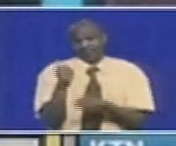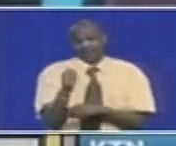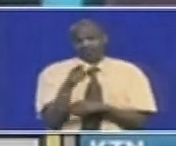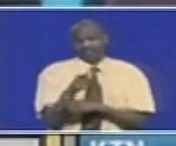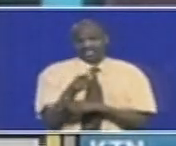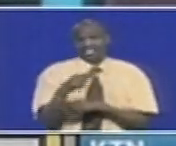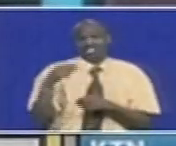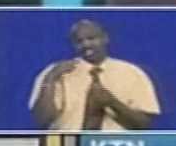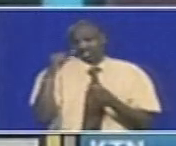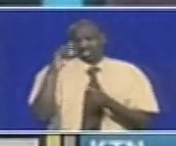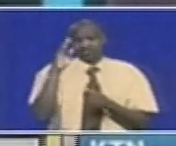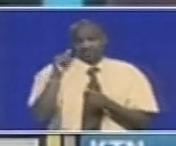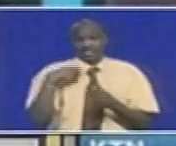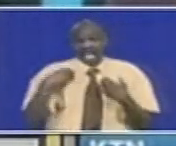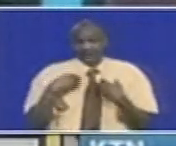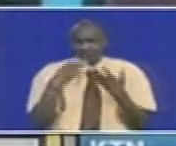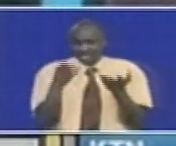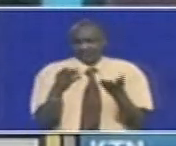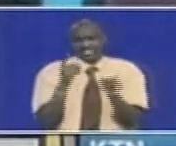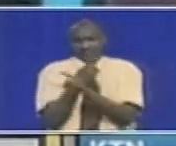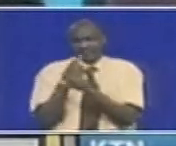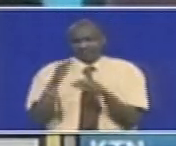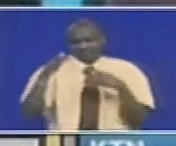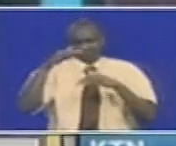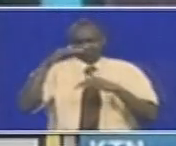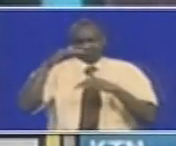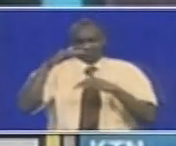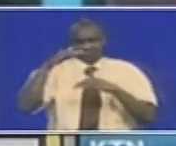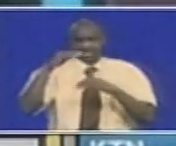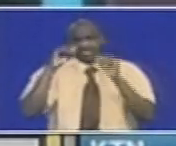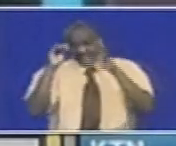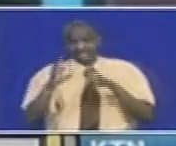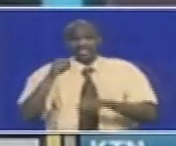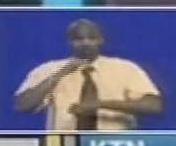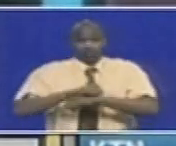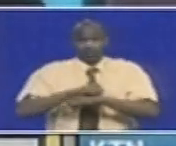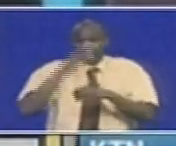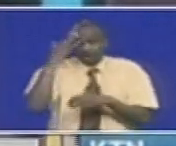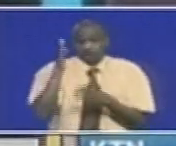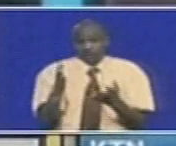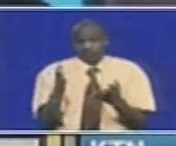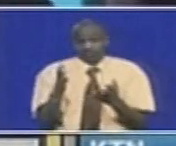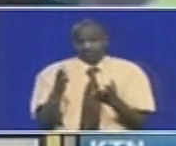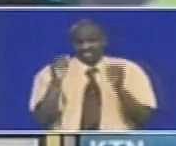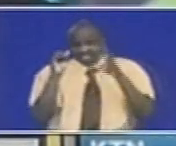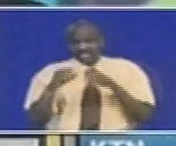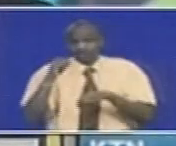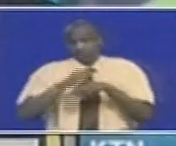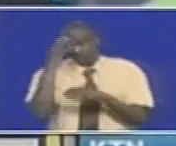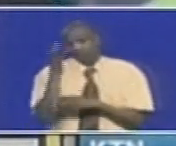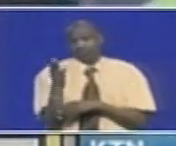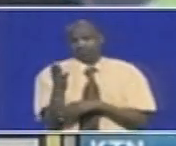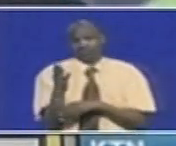Even GDP, amazing discrepancies. Teachers in school, we don't know, is the teacher in school now?